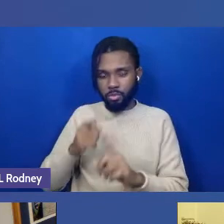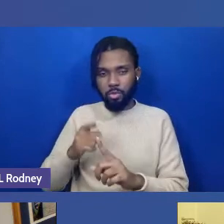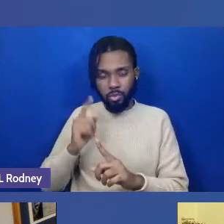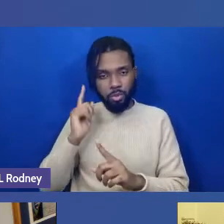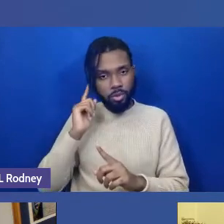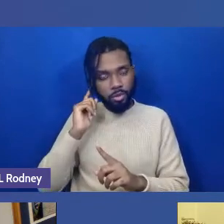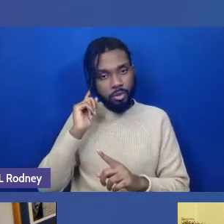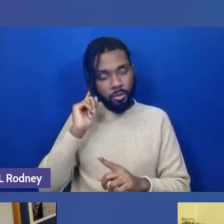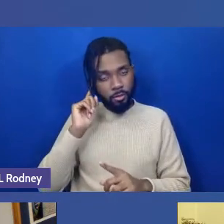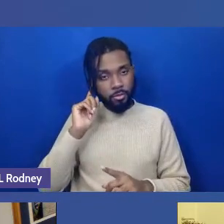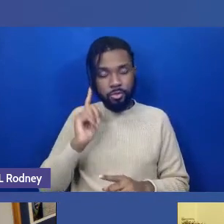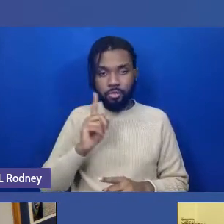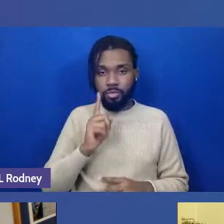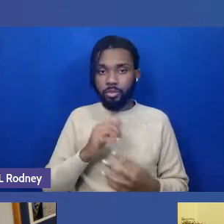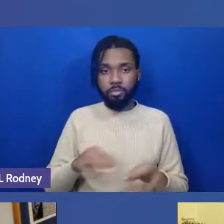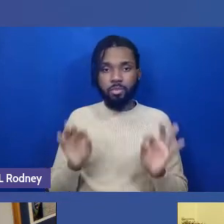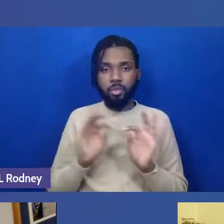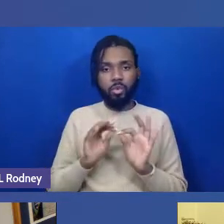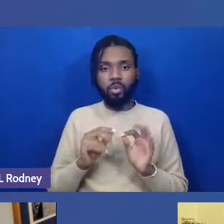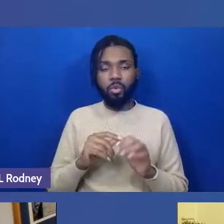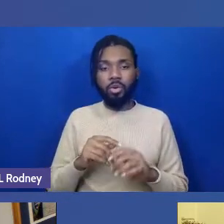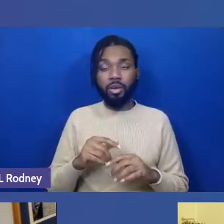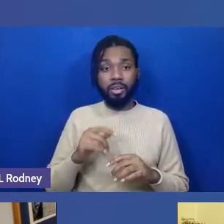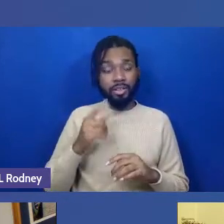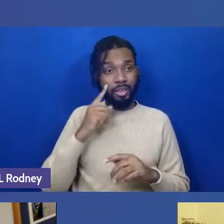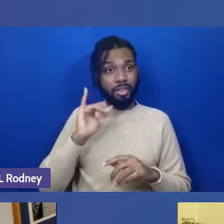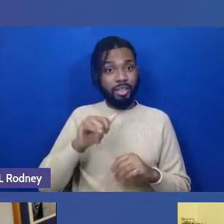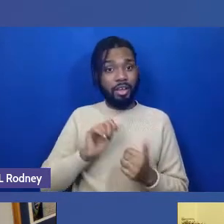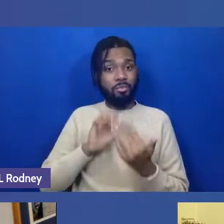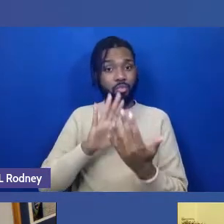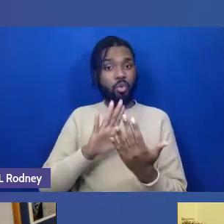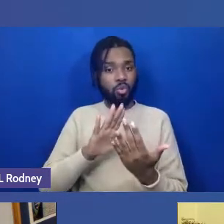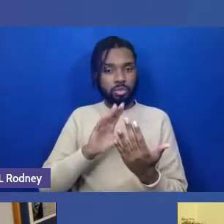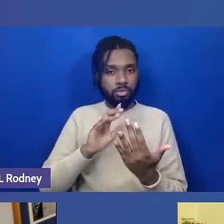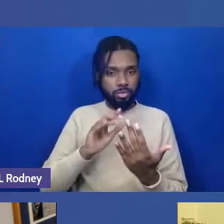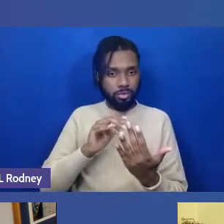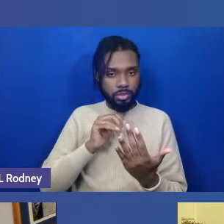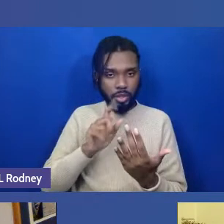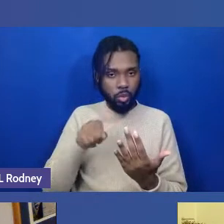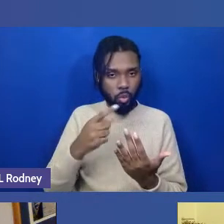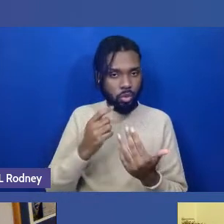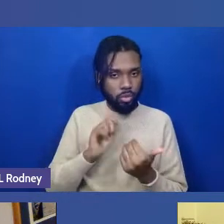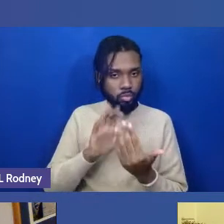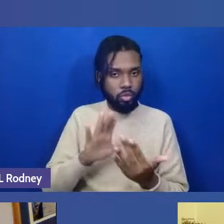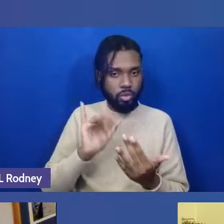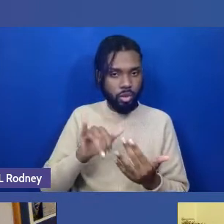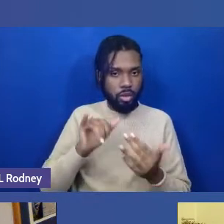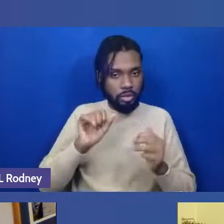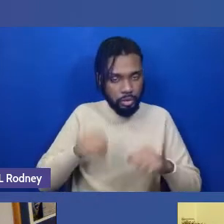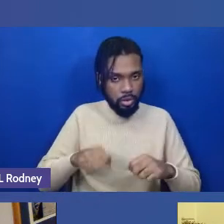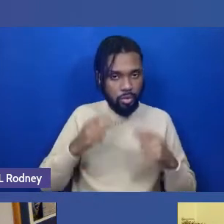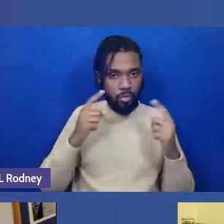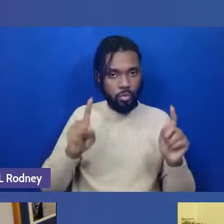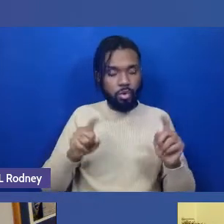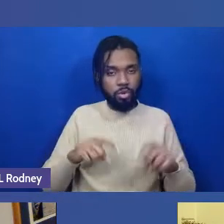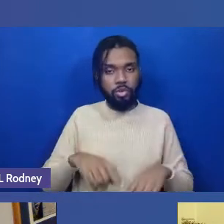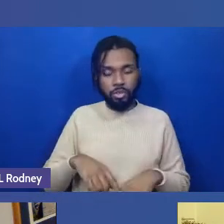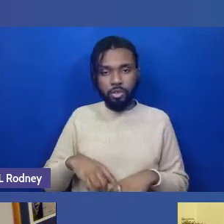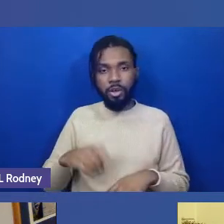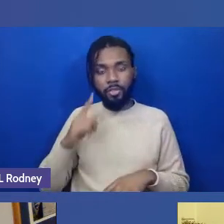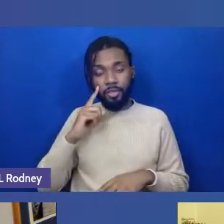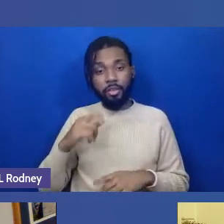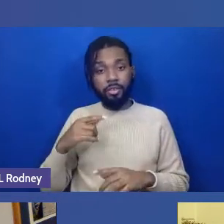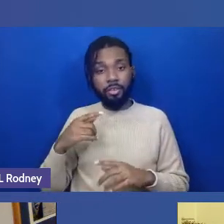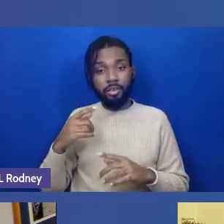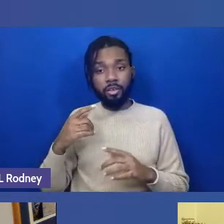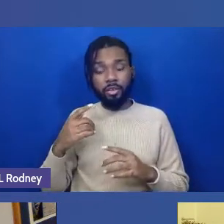there's not a assumption that this way of working is the only way of working. And I think a lot of what we're trying to, the threads we're trying to pull out here